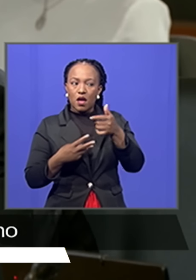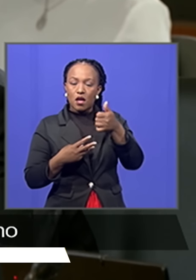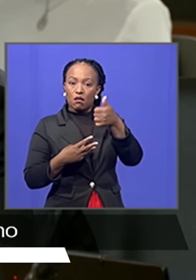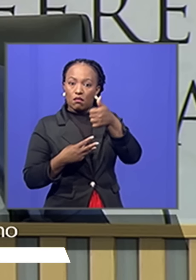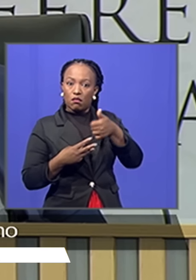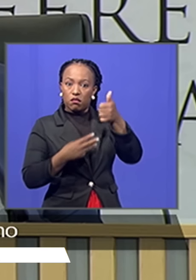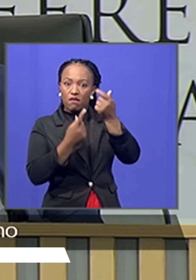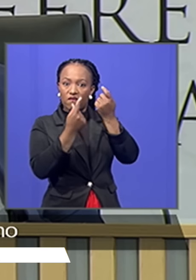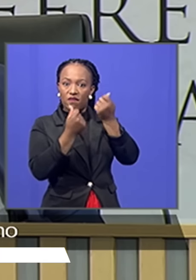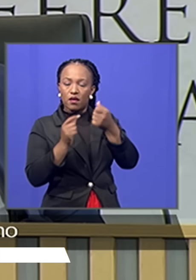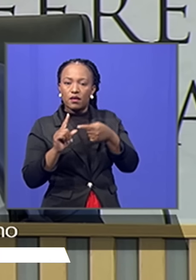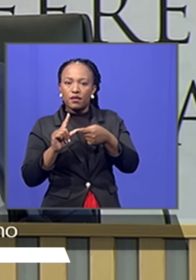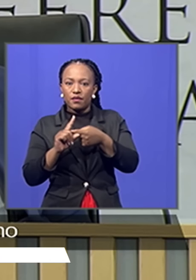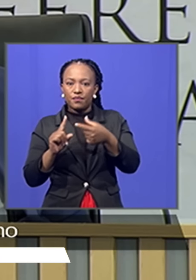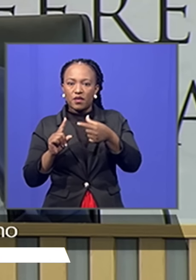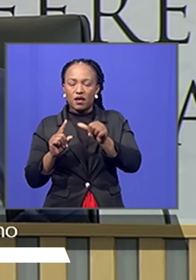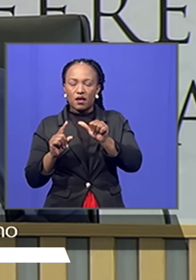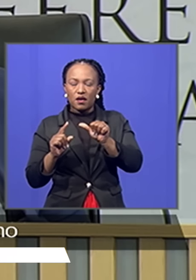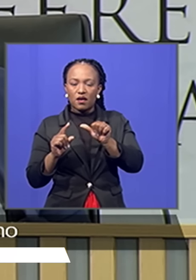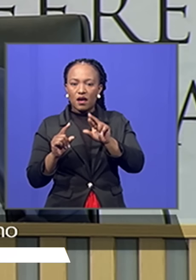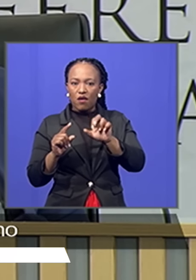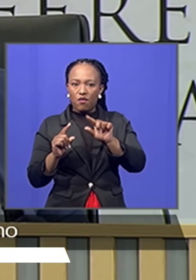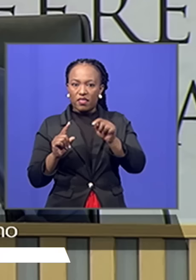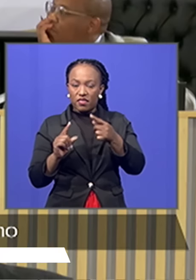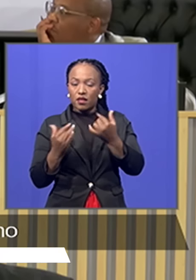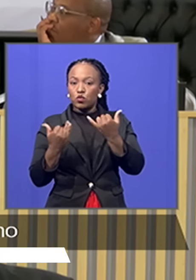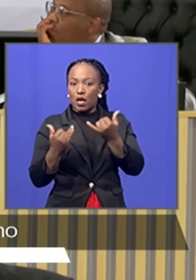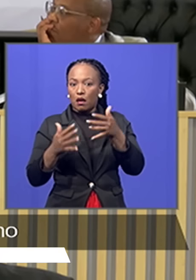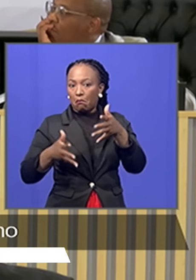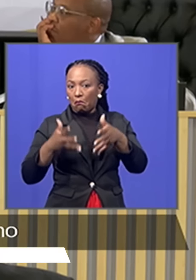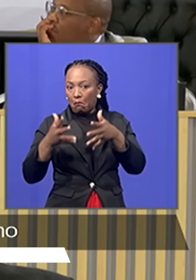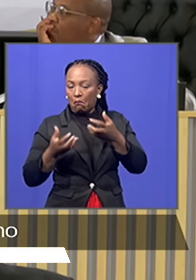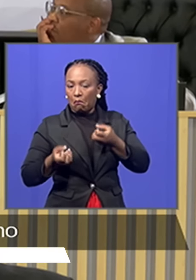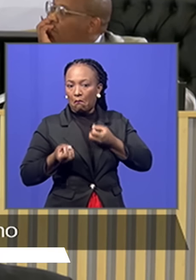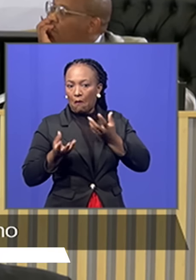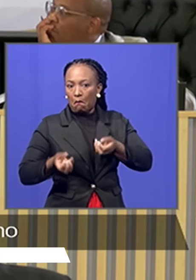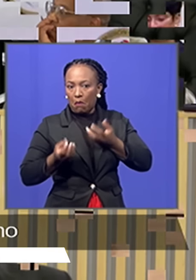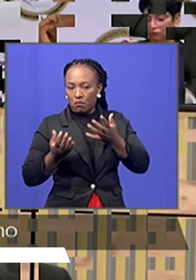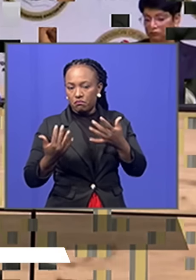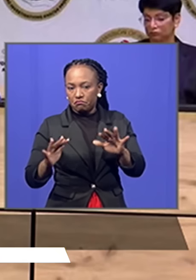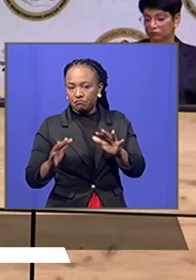Tshwane Gareth Mnisi a filwe šedi komisheneng ya Matlanga le Kgono.